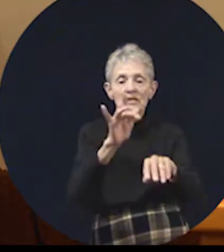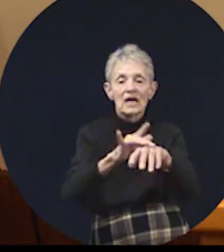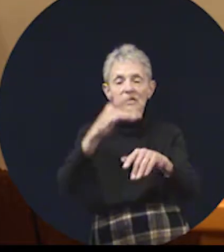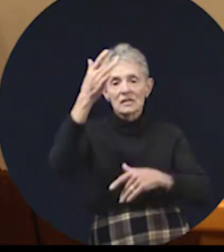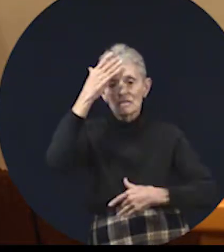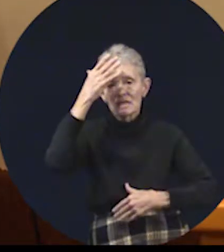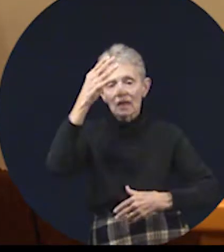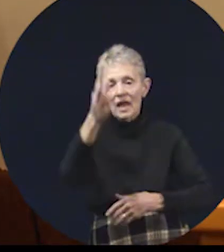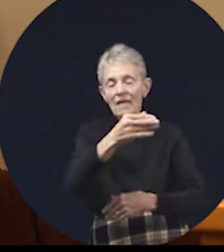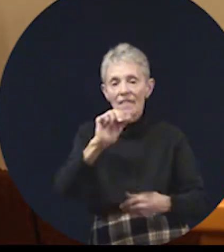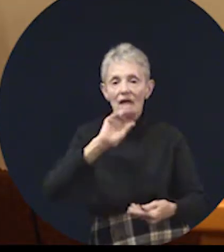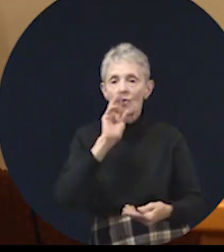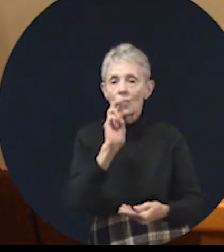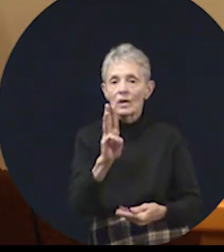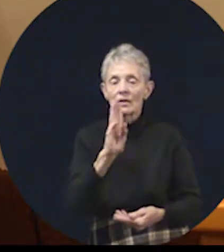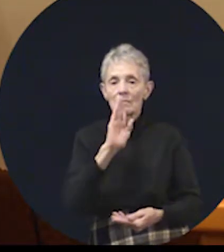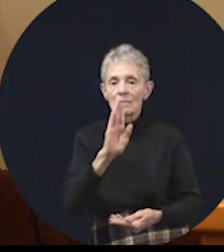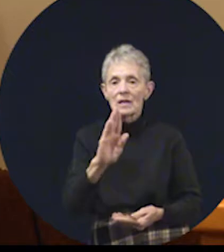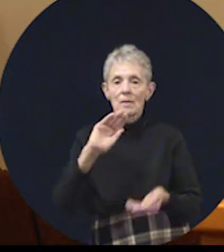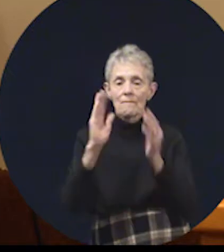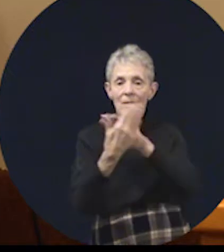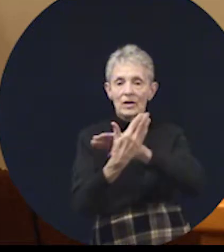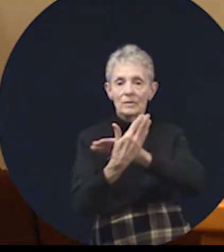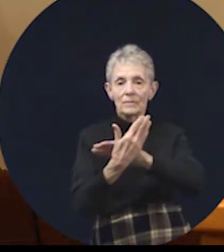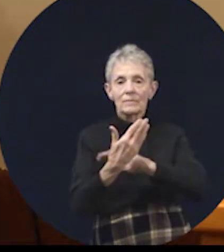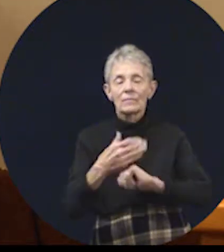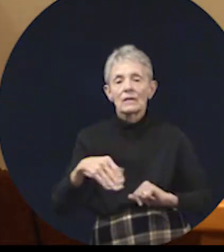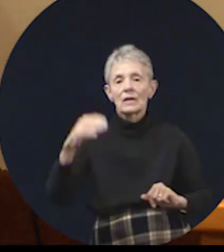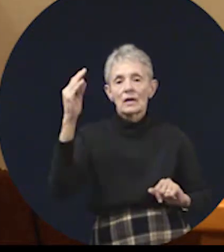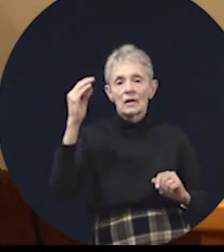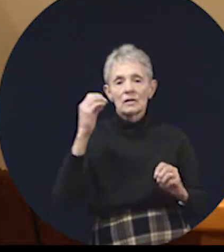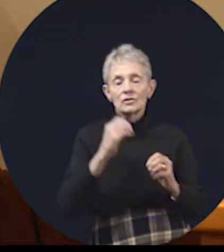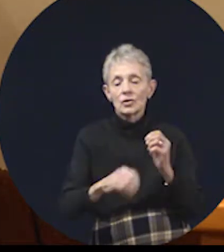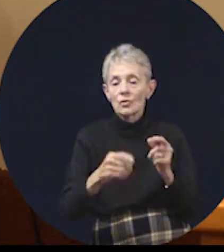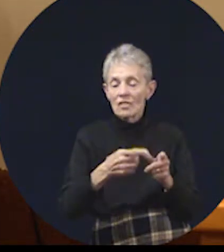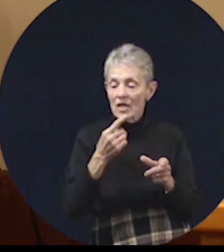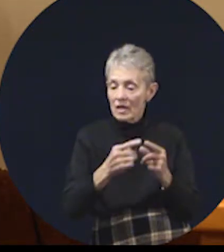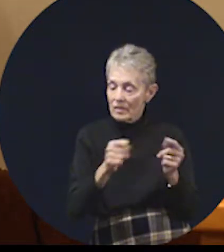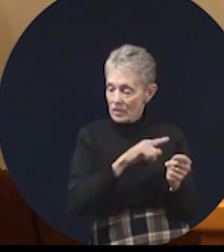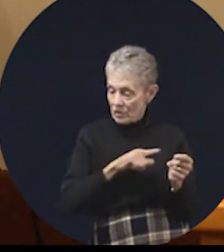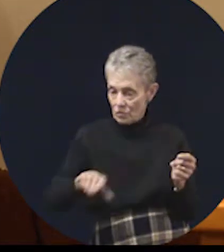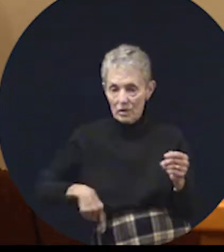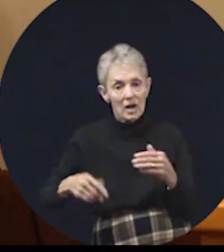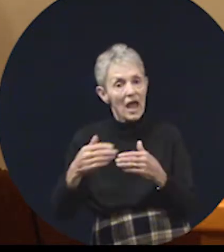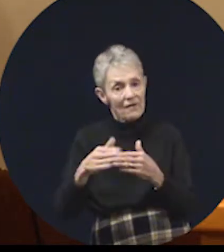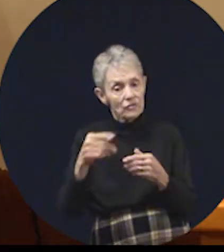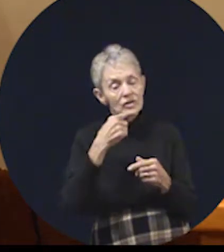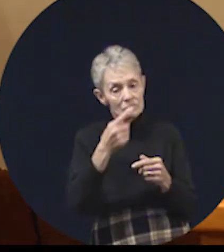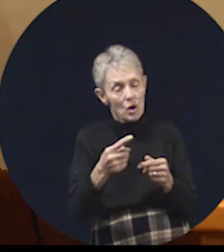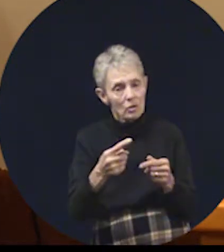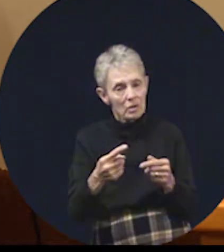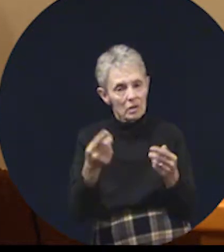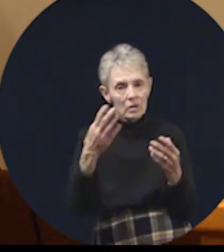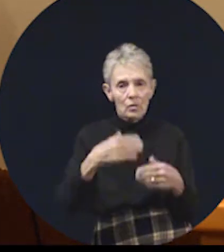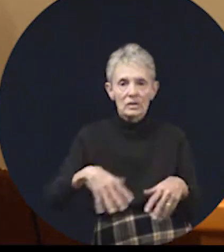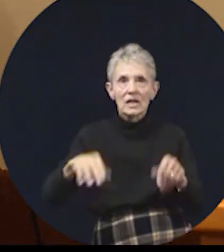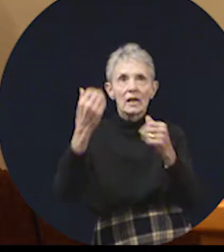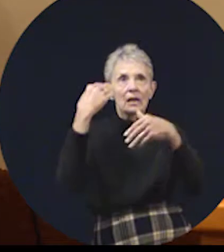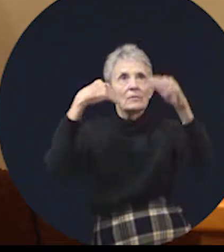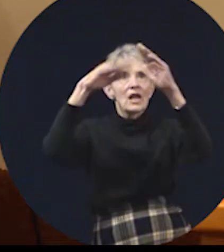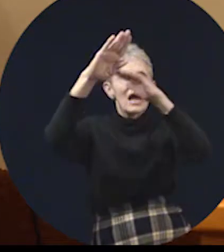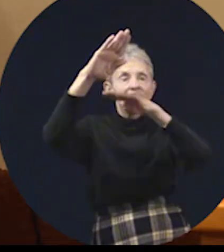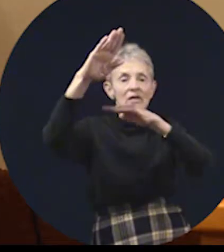will recover. So then the Lord Jesus, after he spoke to them, was taken up into